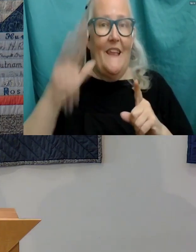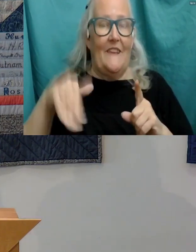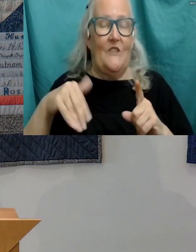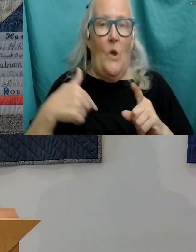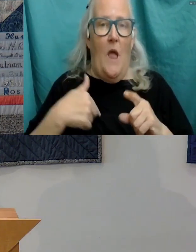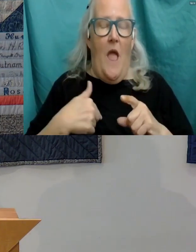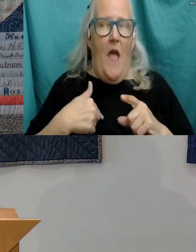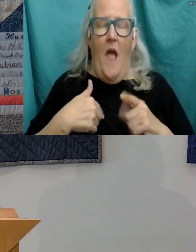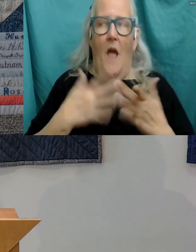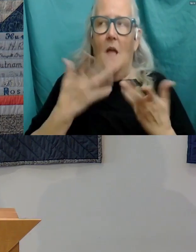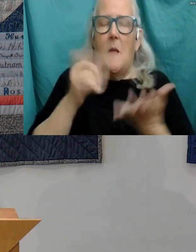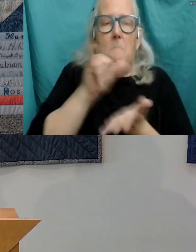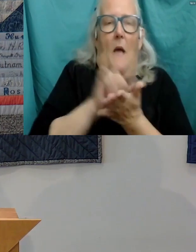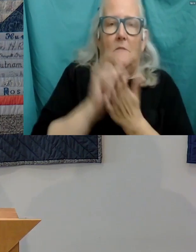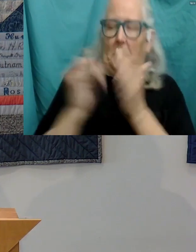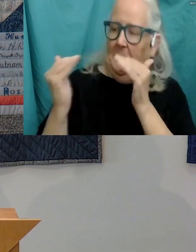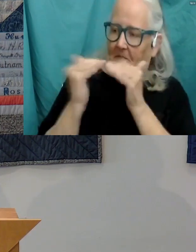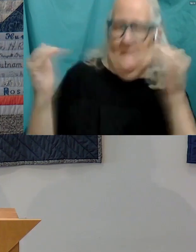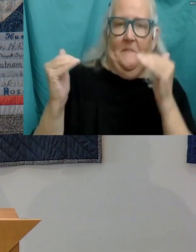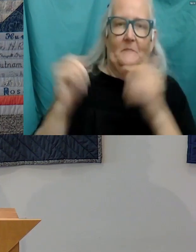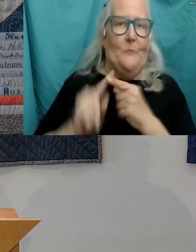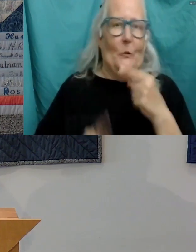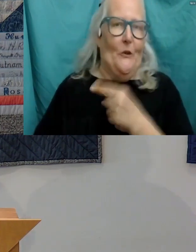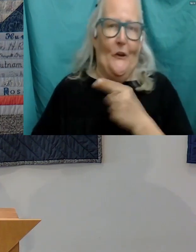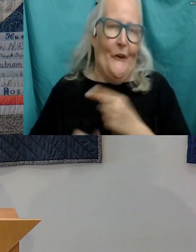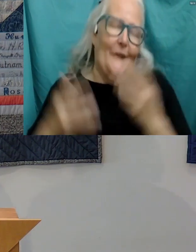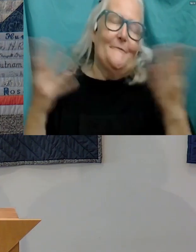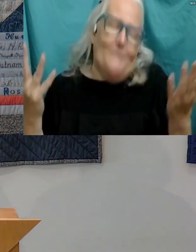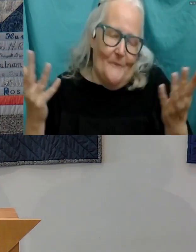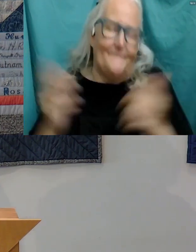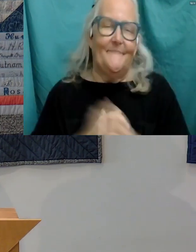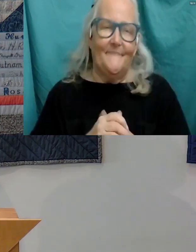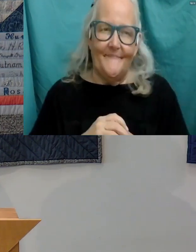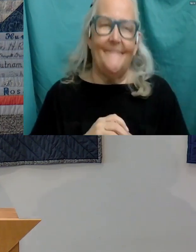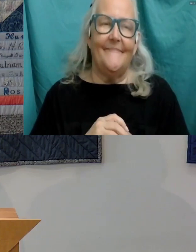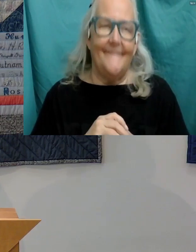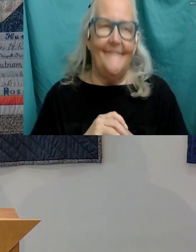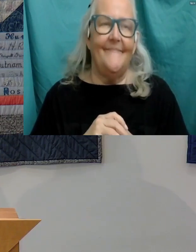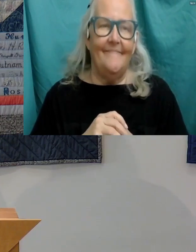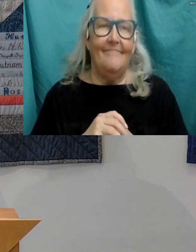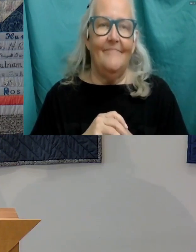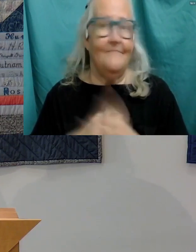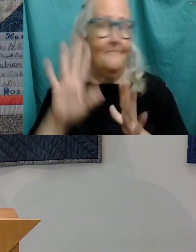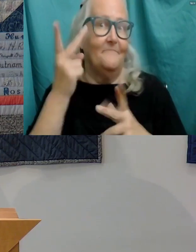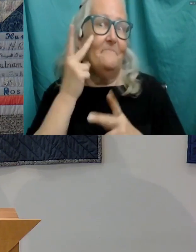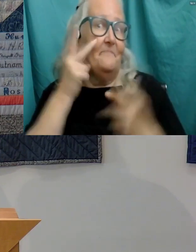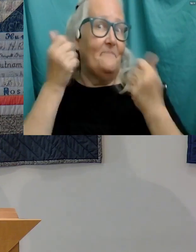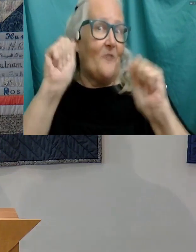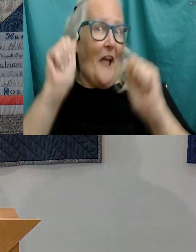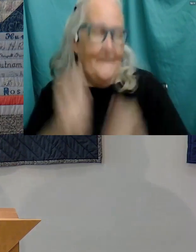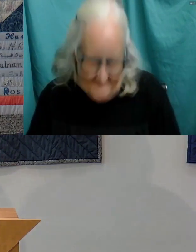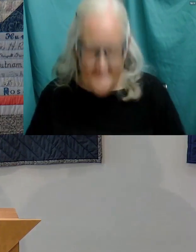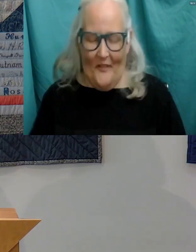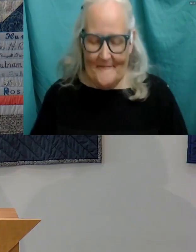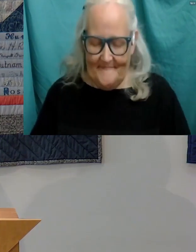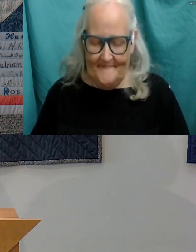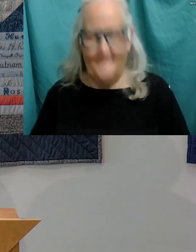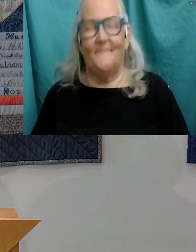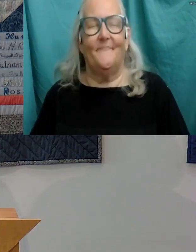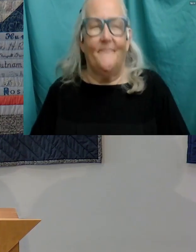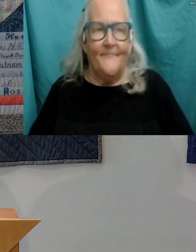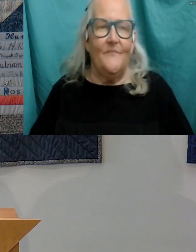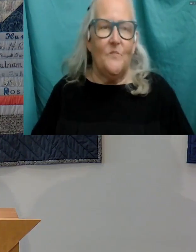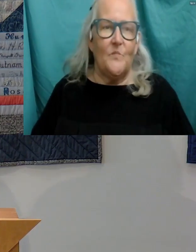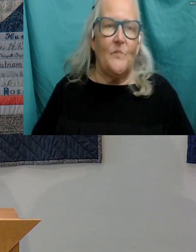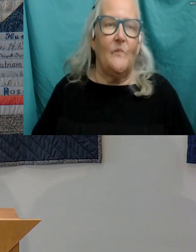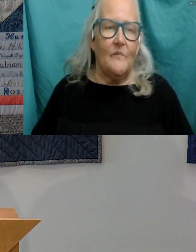done. So here goes. It is hard to be objective